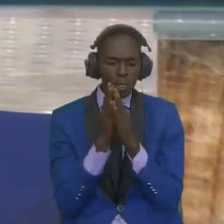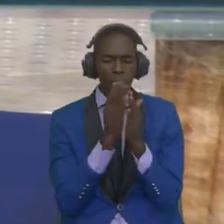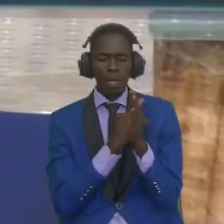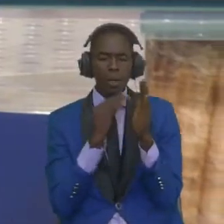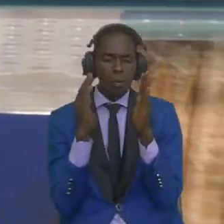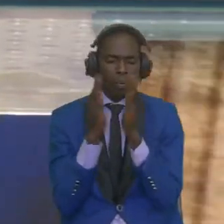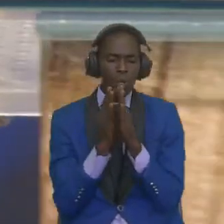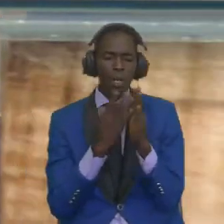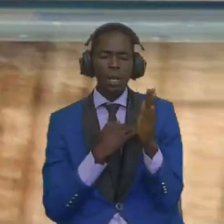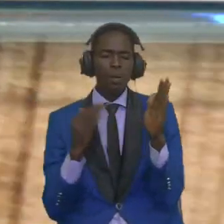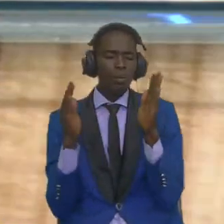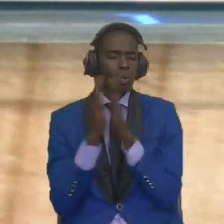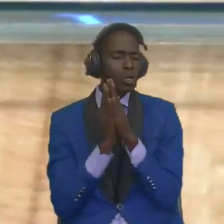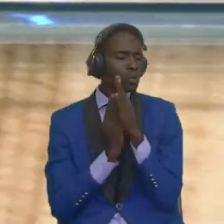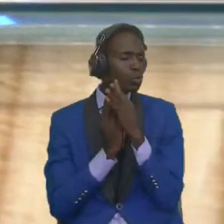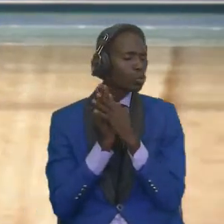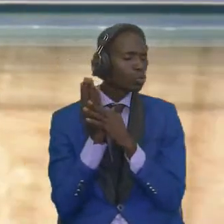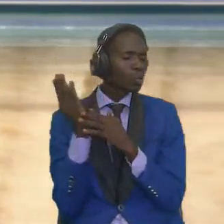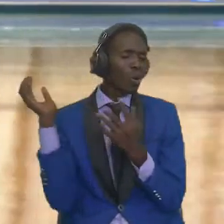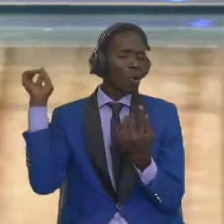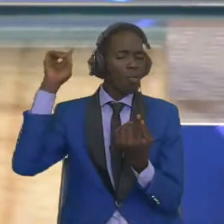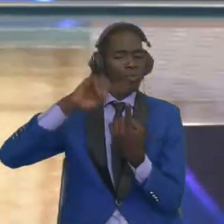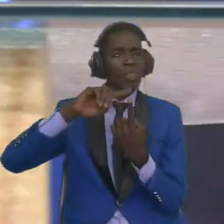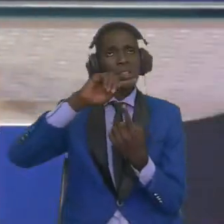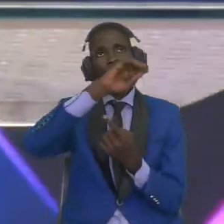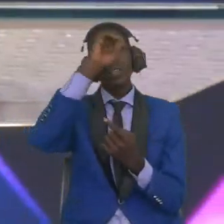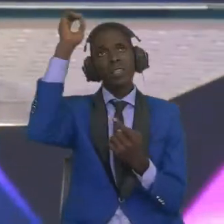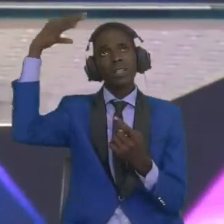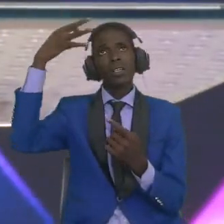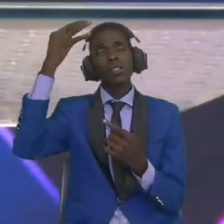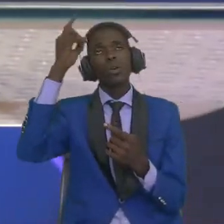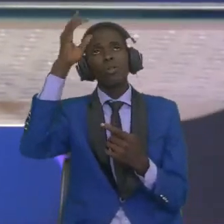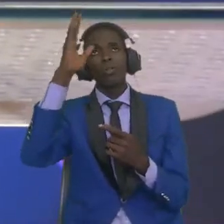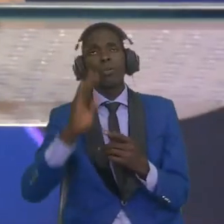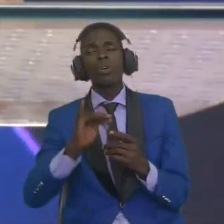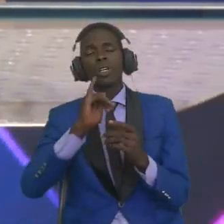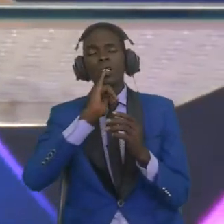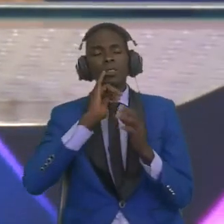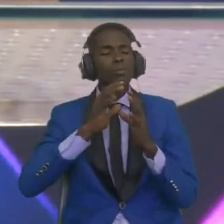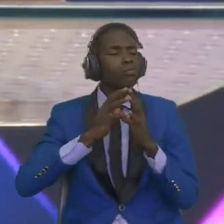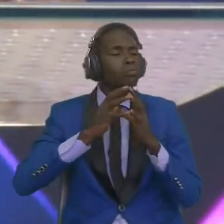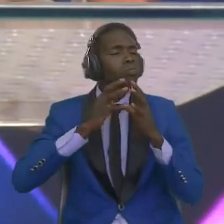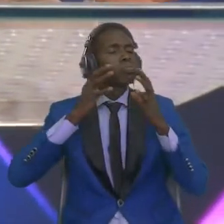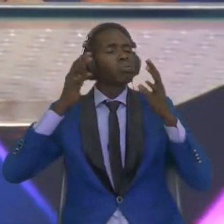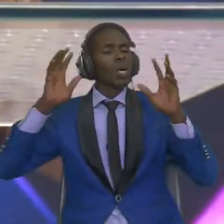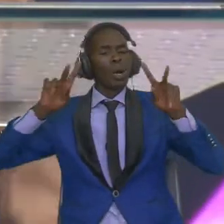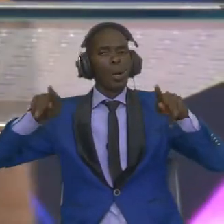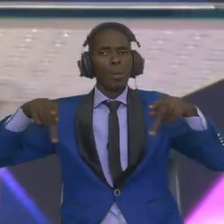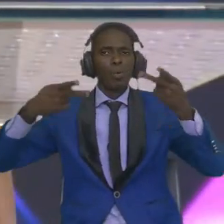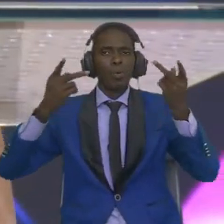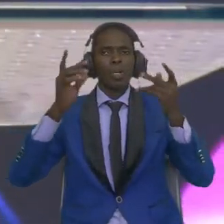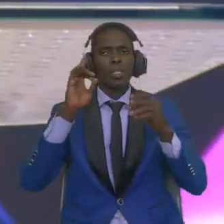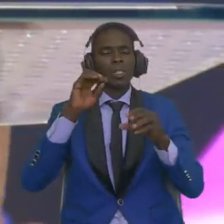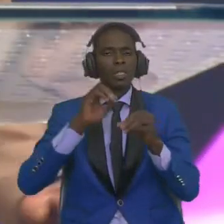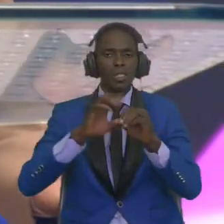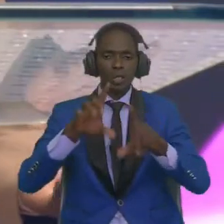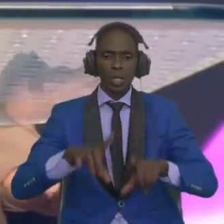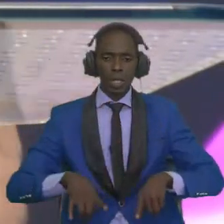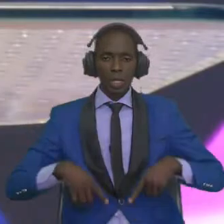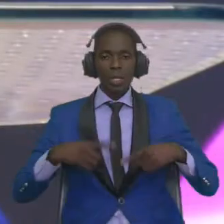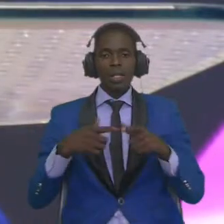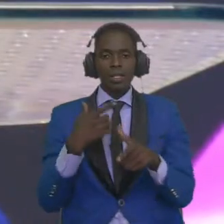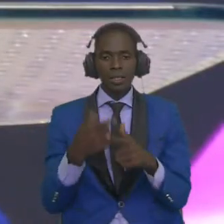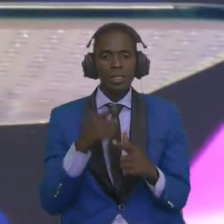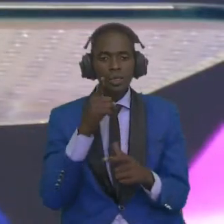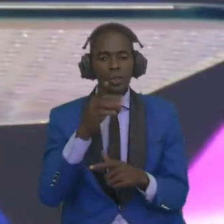through until the grace of God is abundantly provided in your life. And then